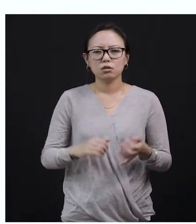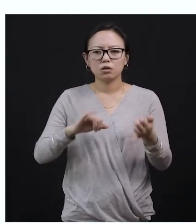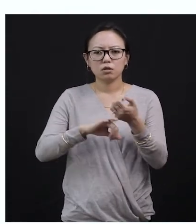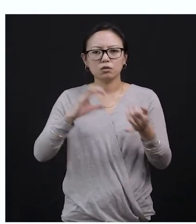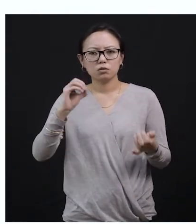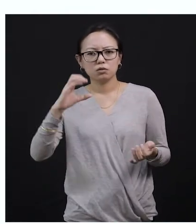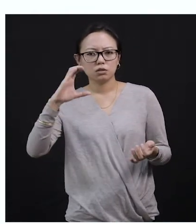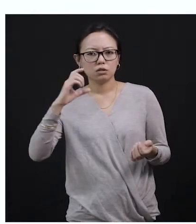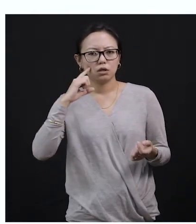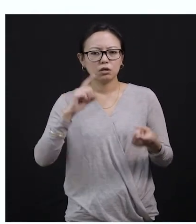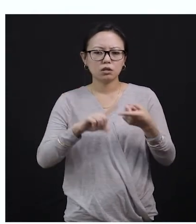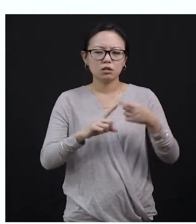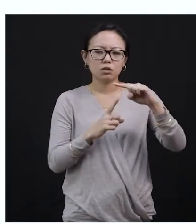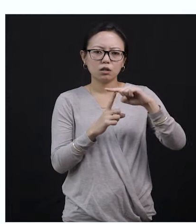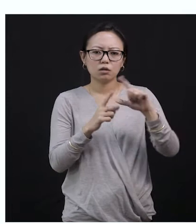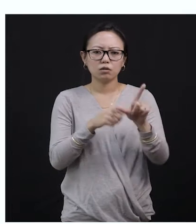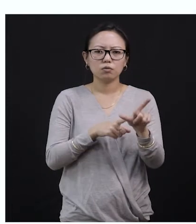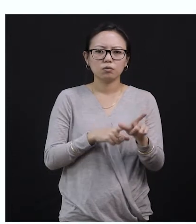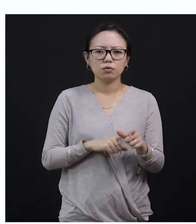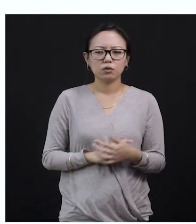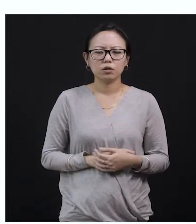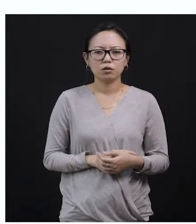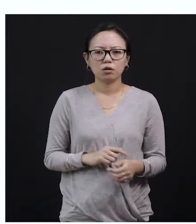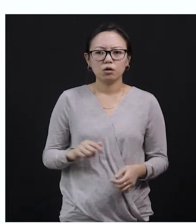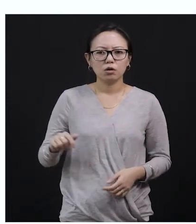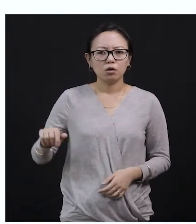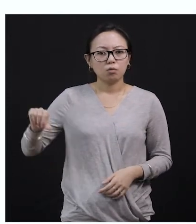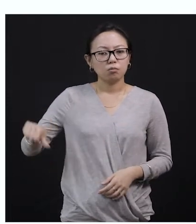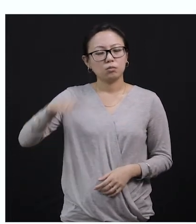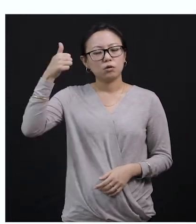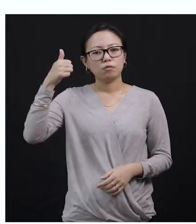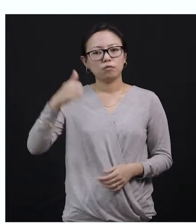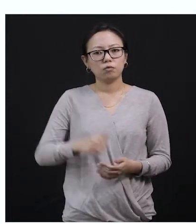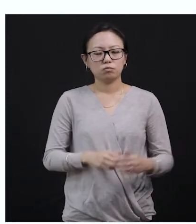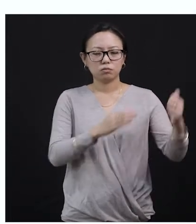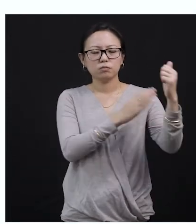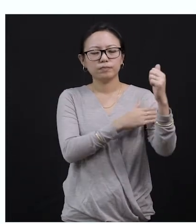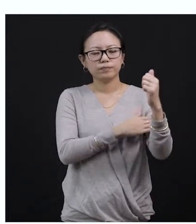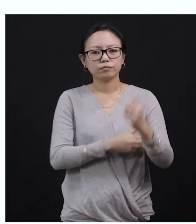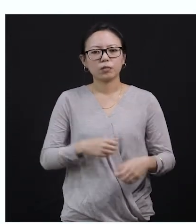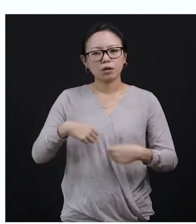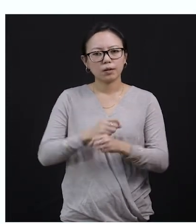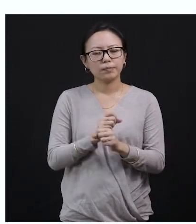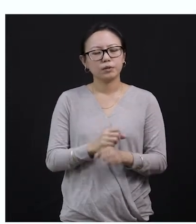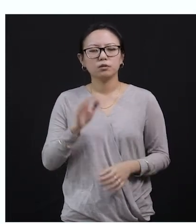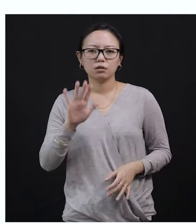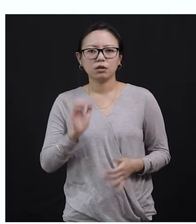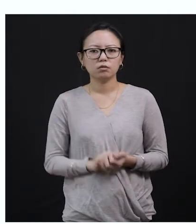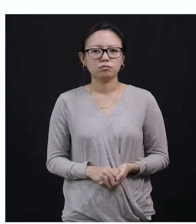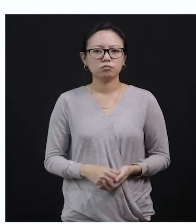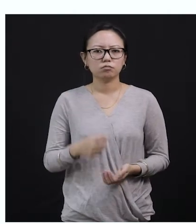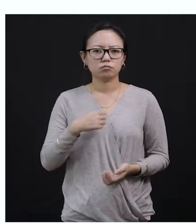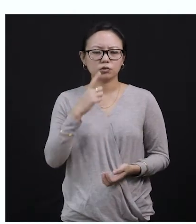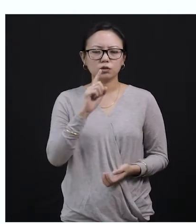society more stronger and powerful as compared to the other kingdoms, all right? I told you that there were many kingdoms, right?